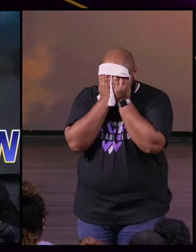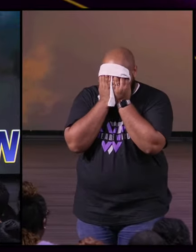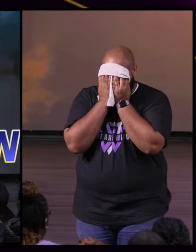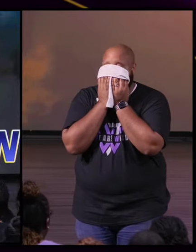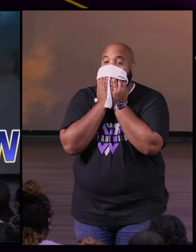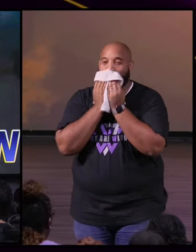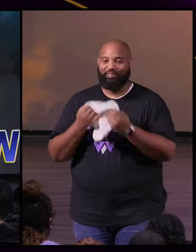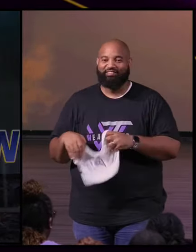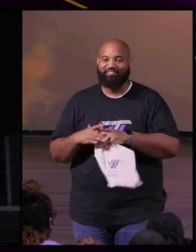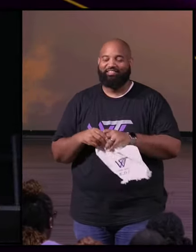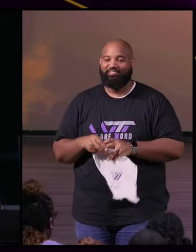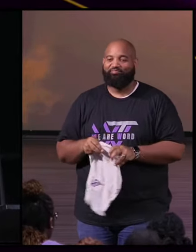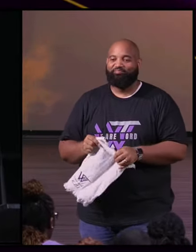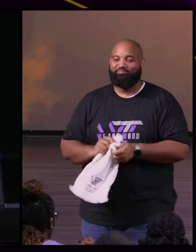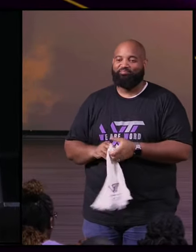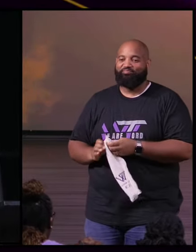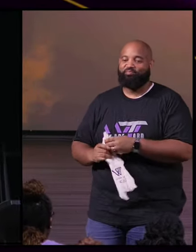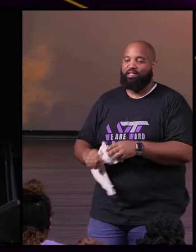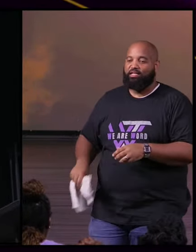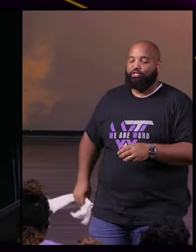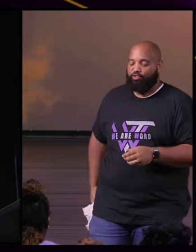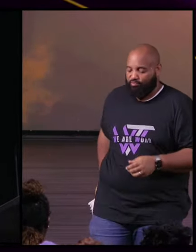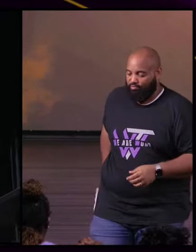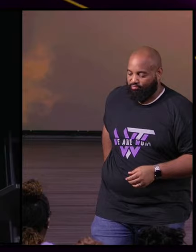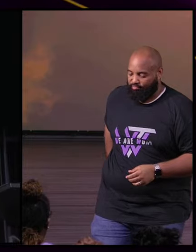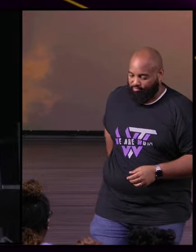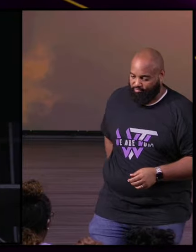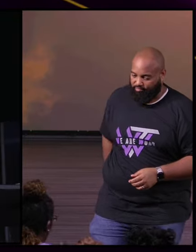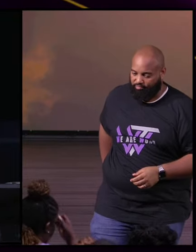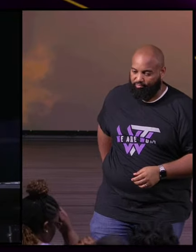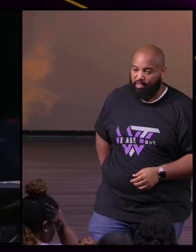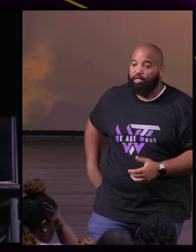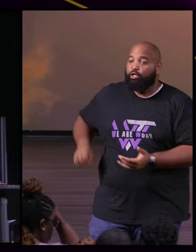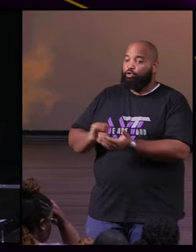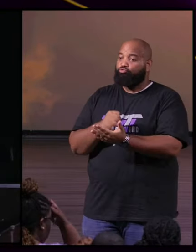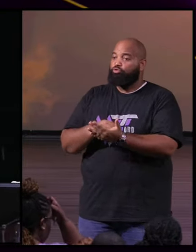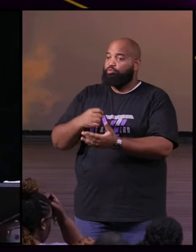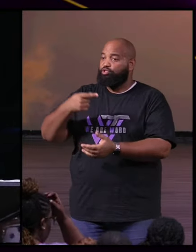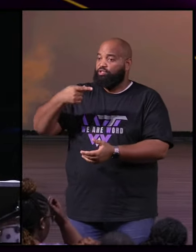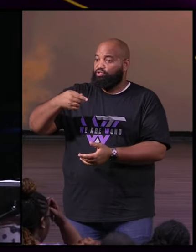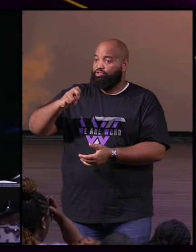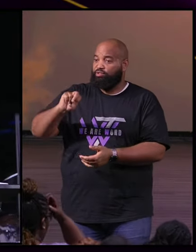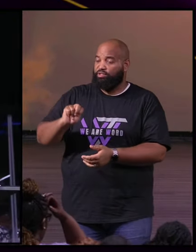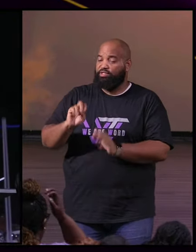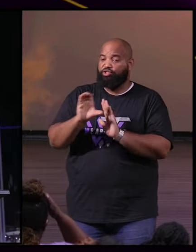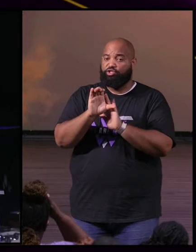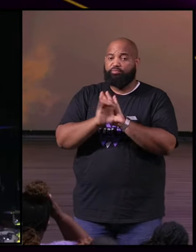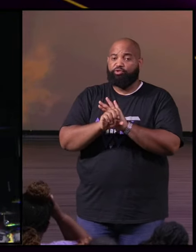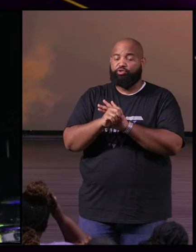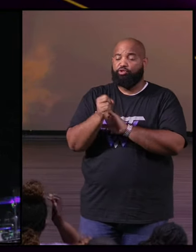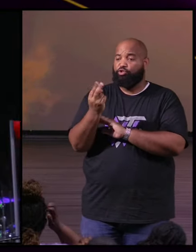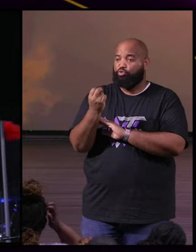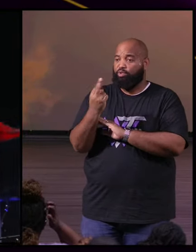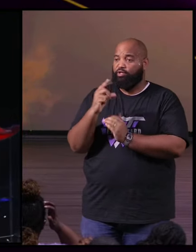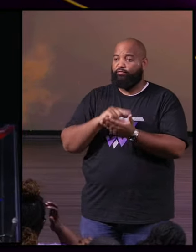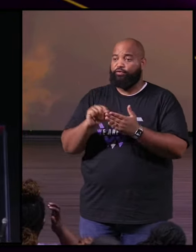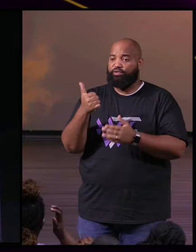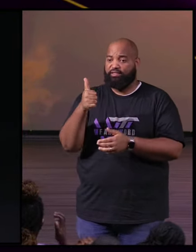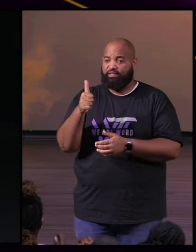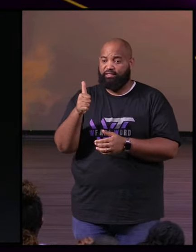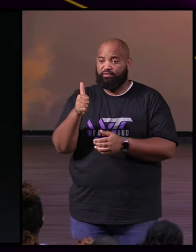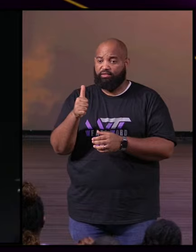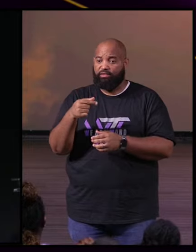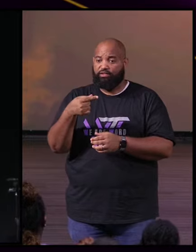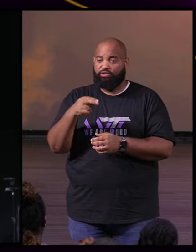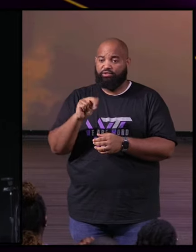Would you remain standing and turn to Genesis chapter 12, verse 10. I'm in a series of sermons called All In. Everybody shout